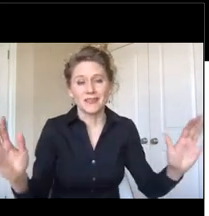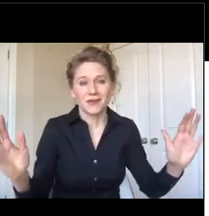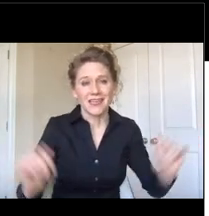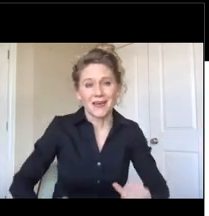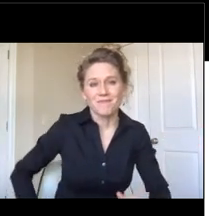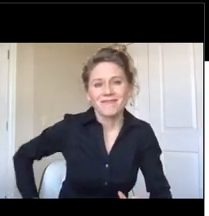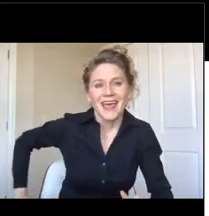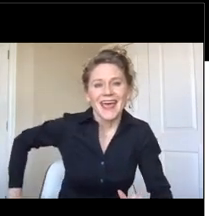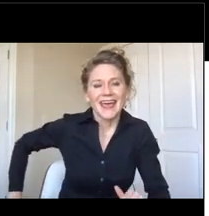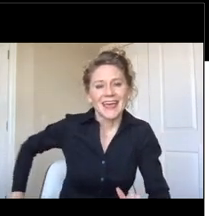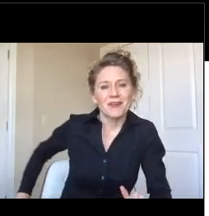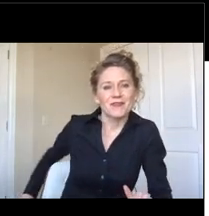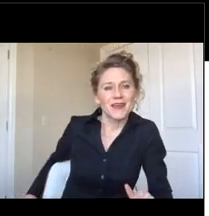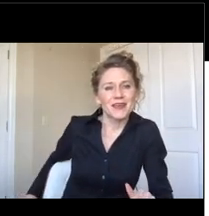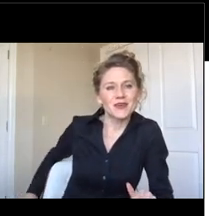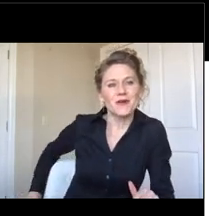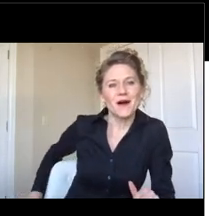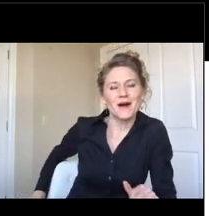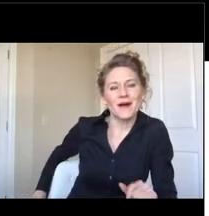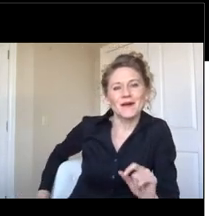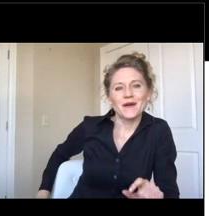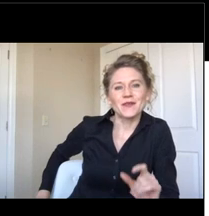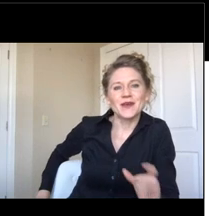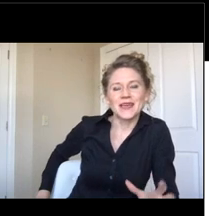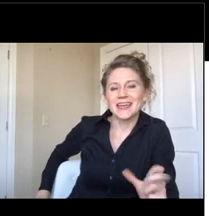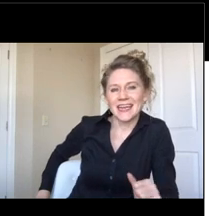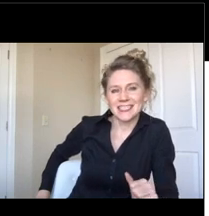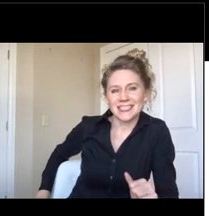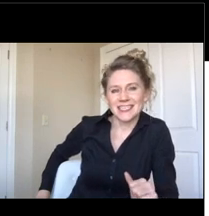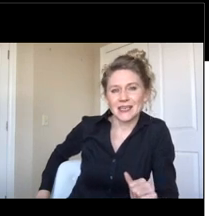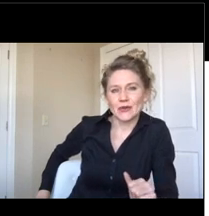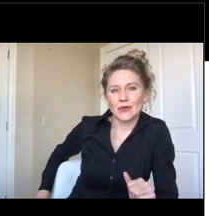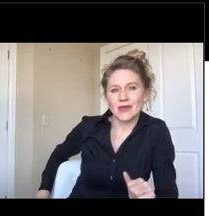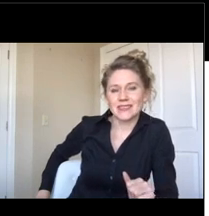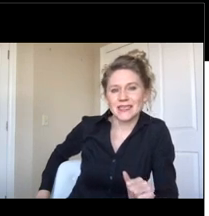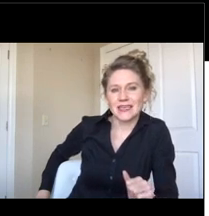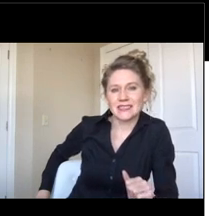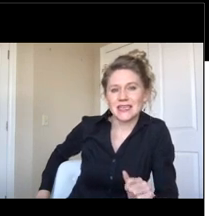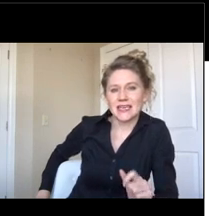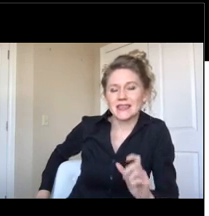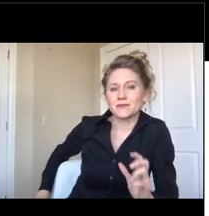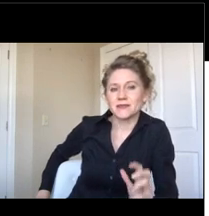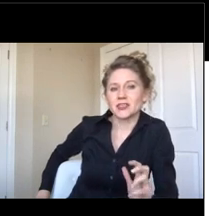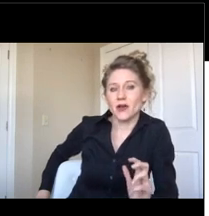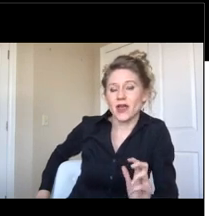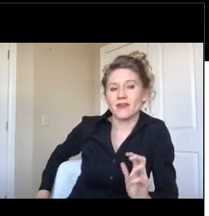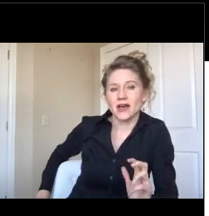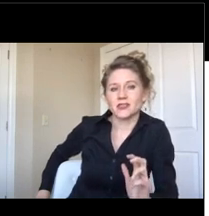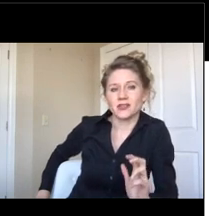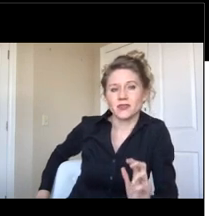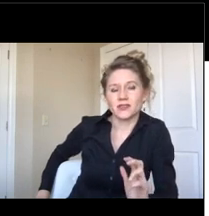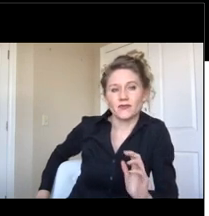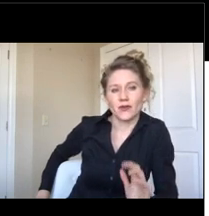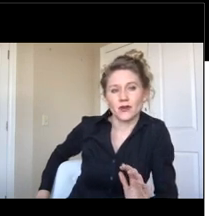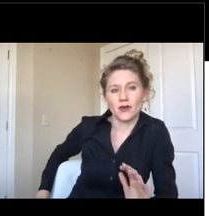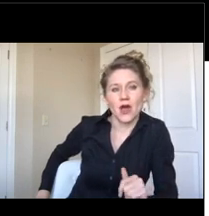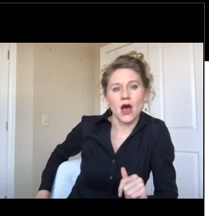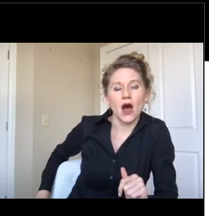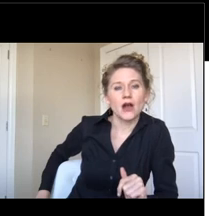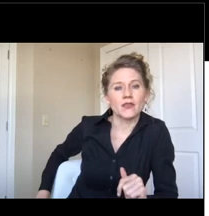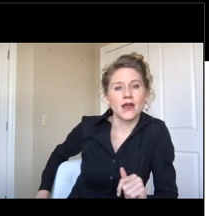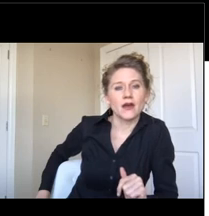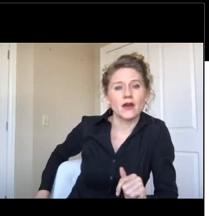all of these at one time. You are looking at an agency who is in this position of, okay, I've got to stretch resources